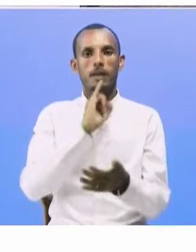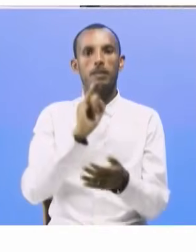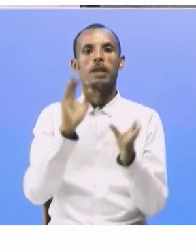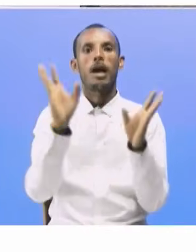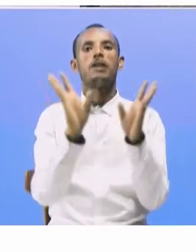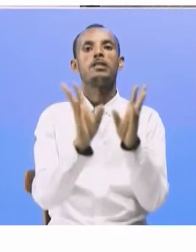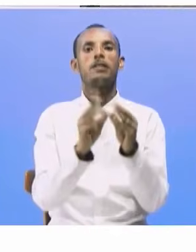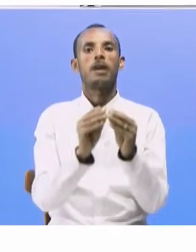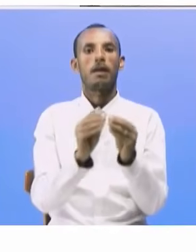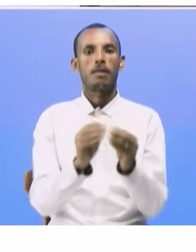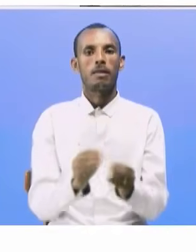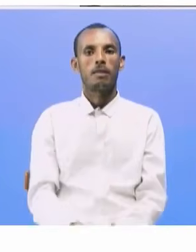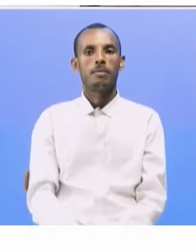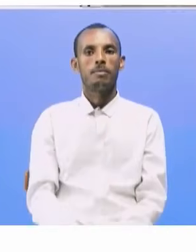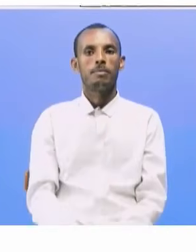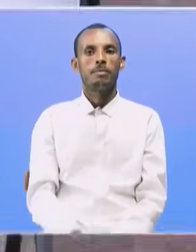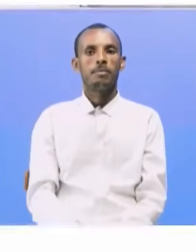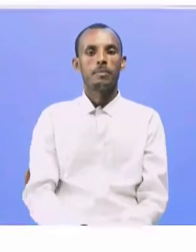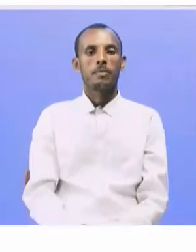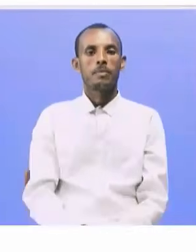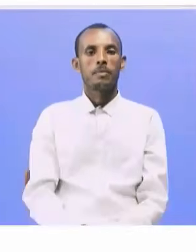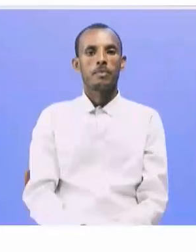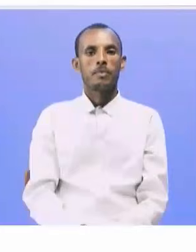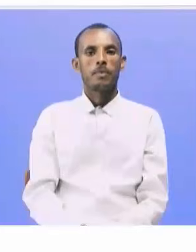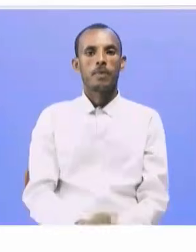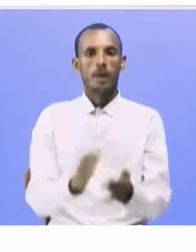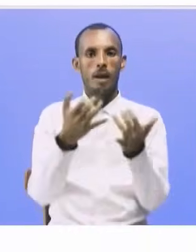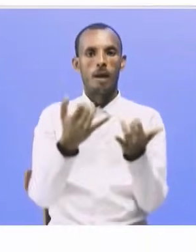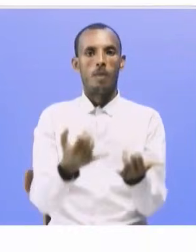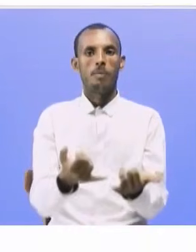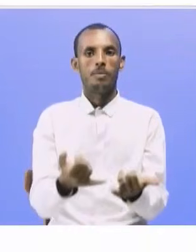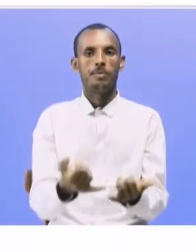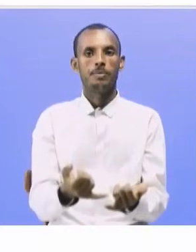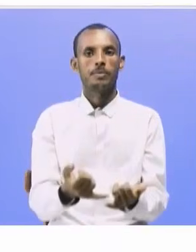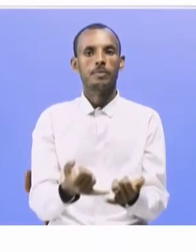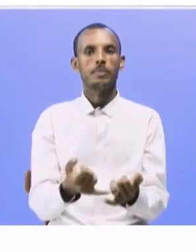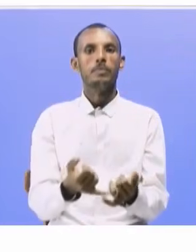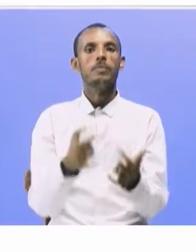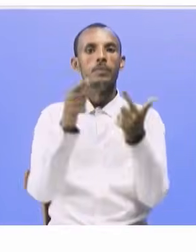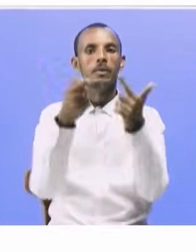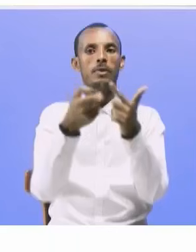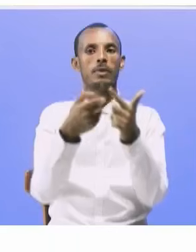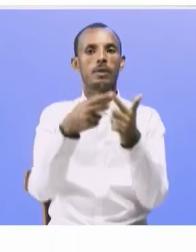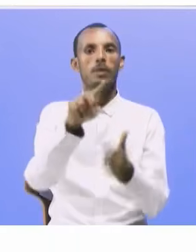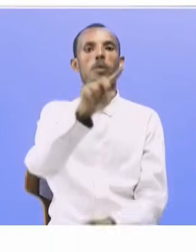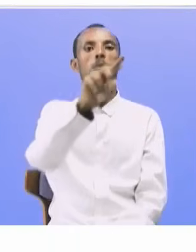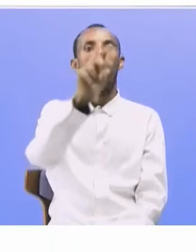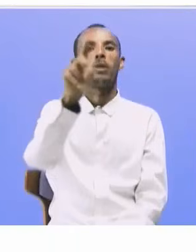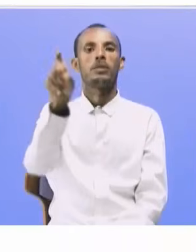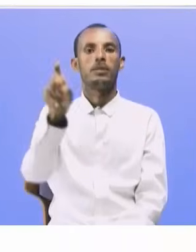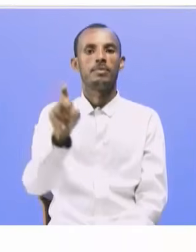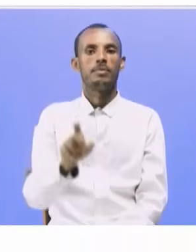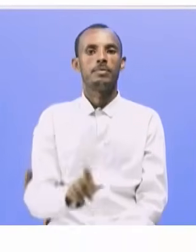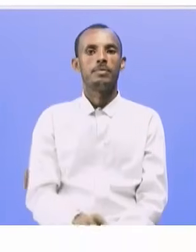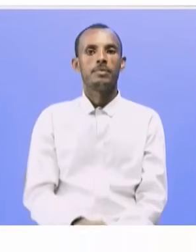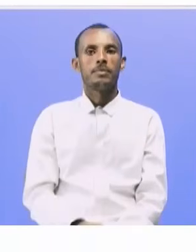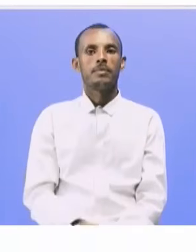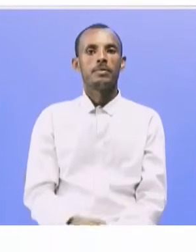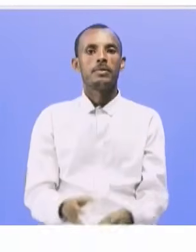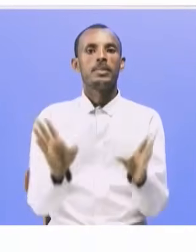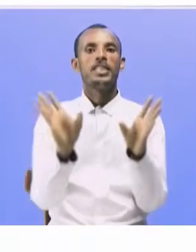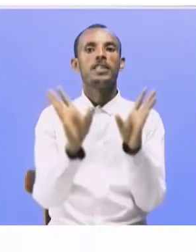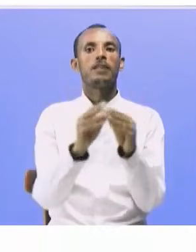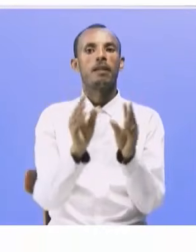set. It is a set. Now, second question. The set